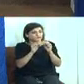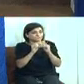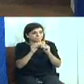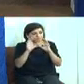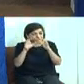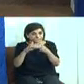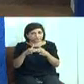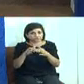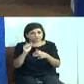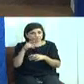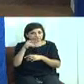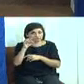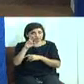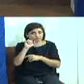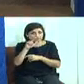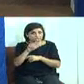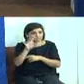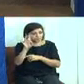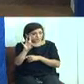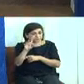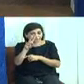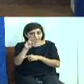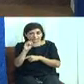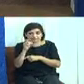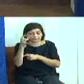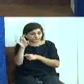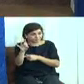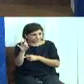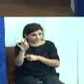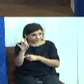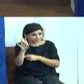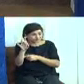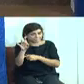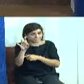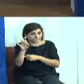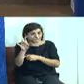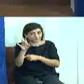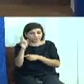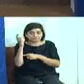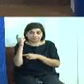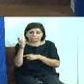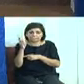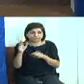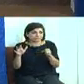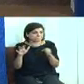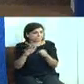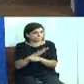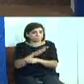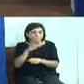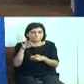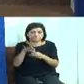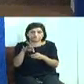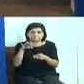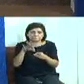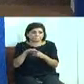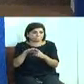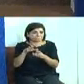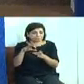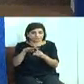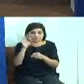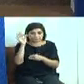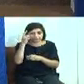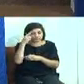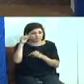on April 8th, 2018. He was unanimously elected for this